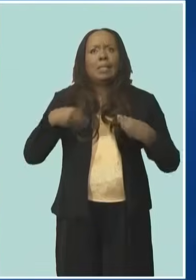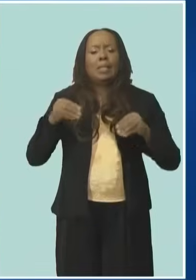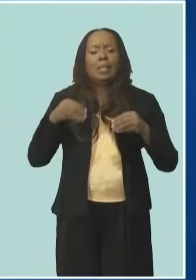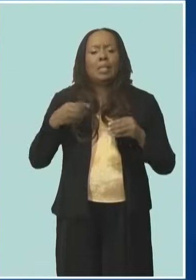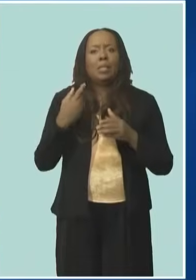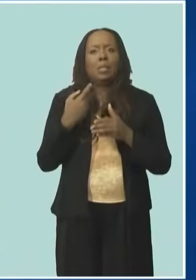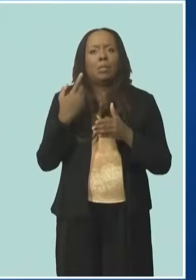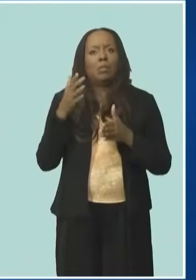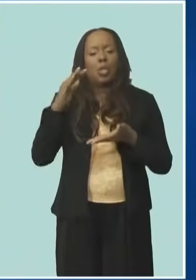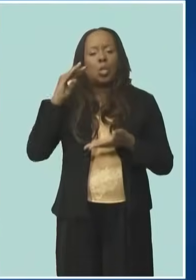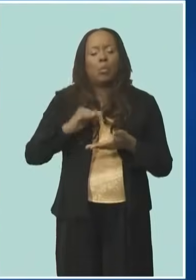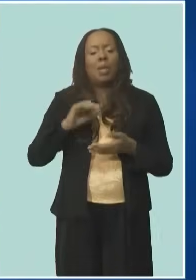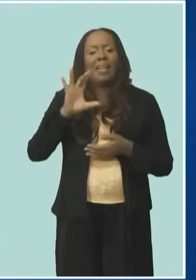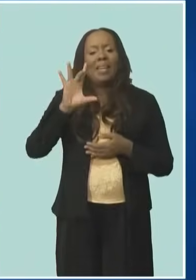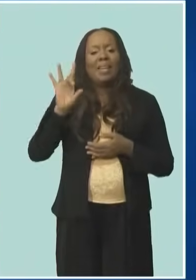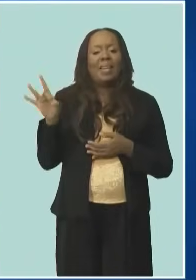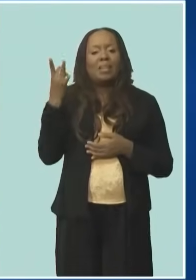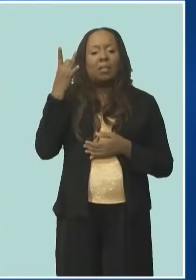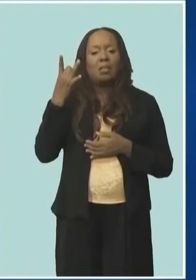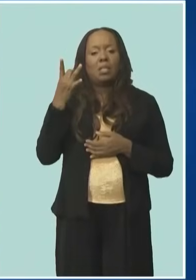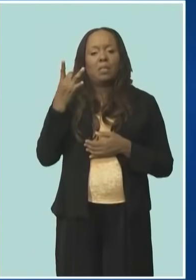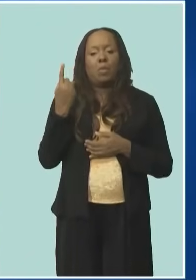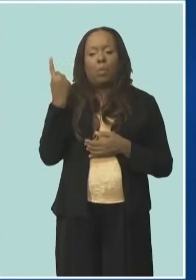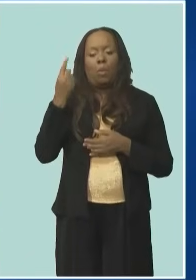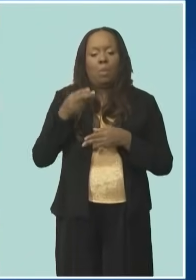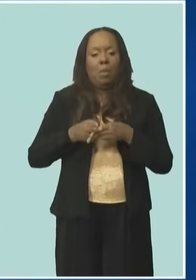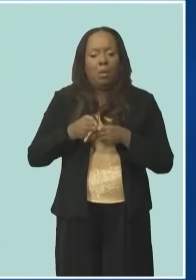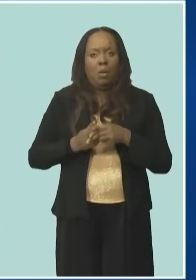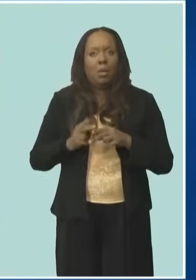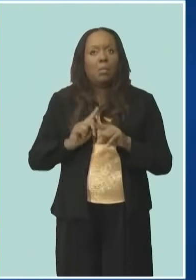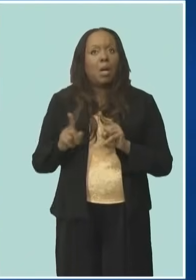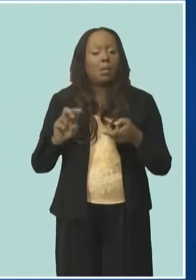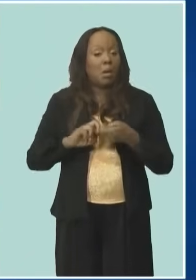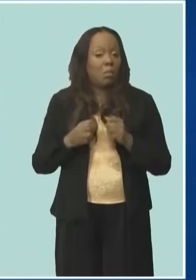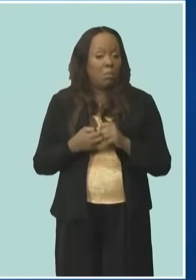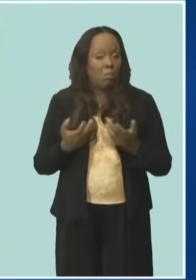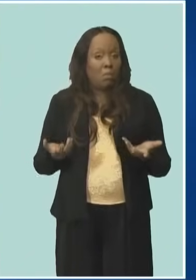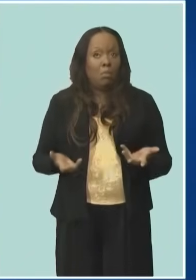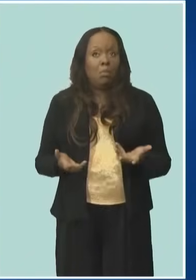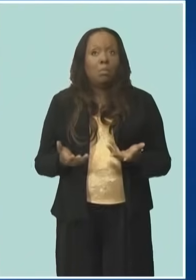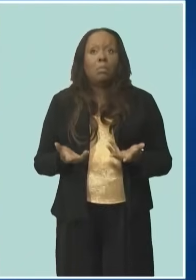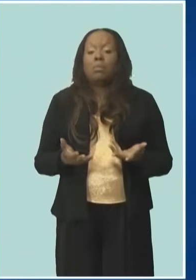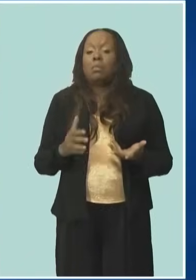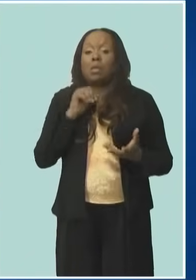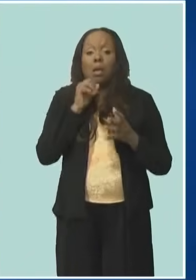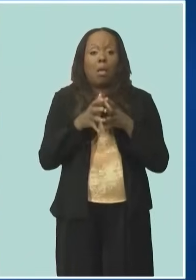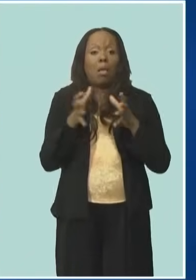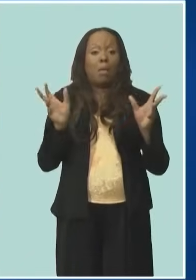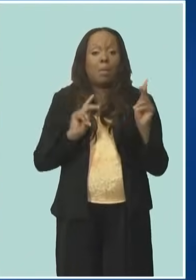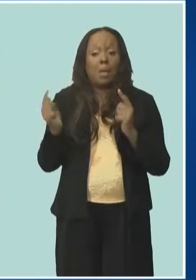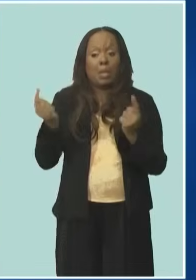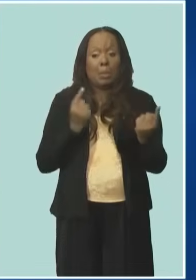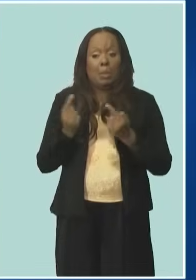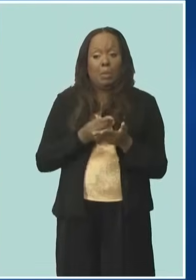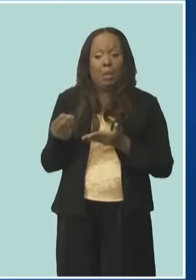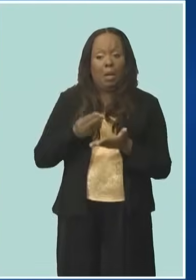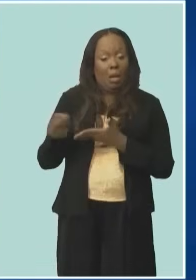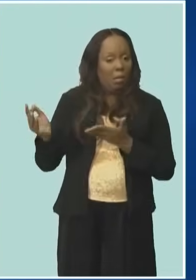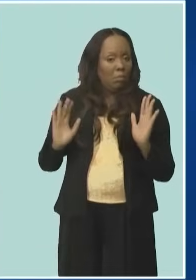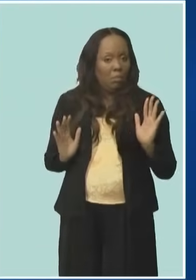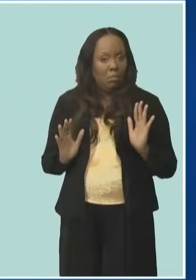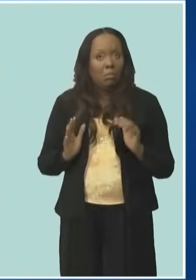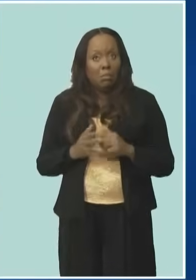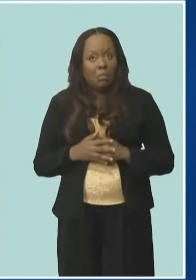low as $8 per pound. But they are facing a problem where they have limited buyers, despite the affordable